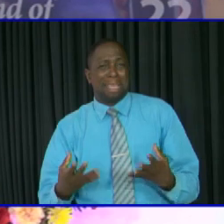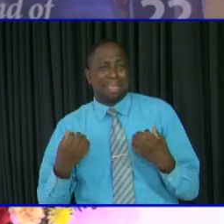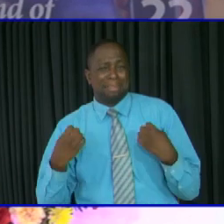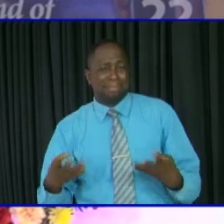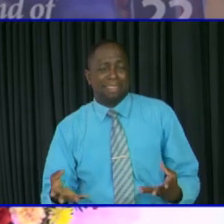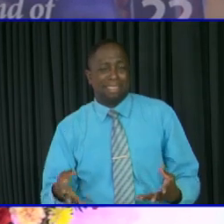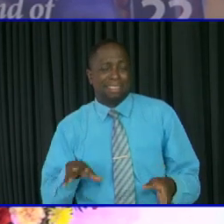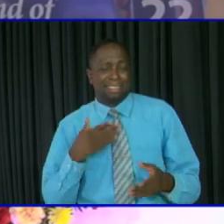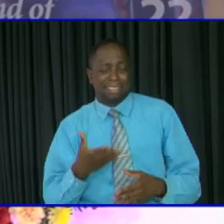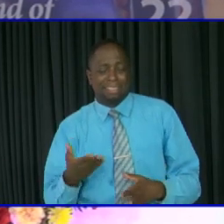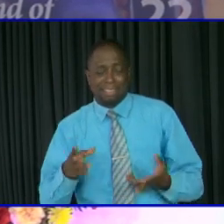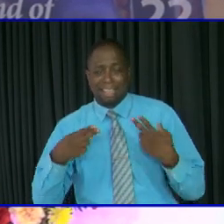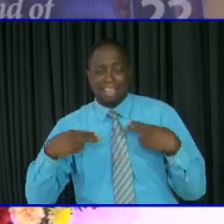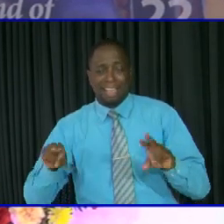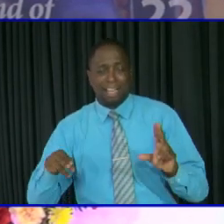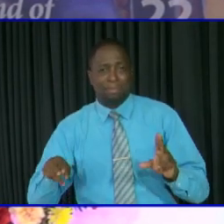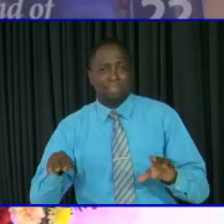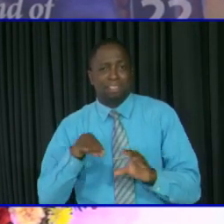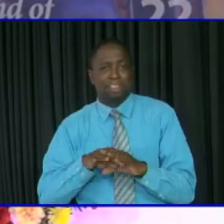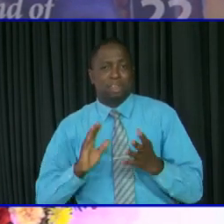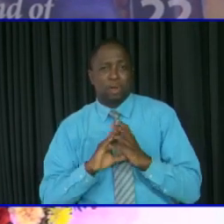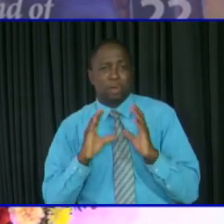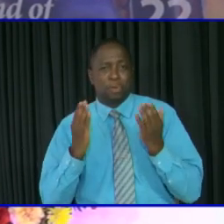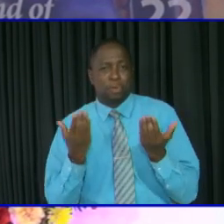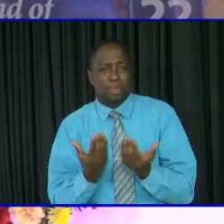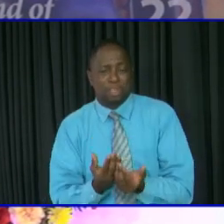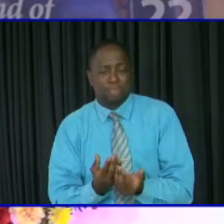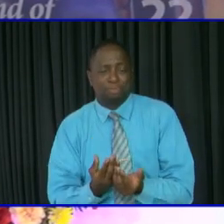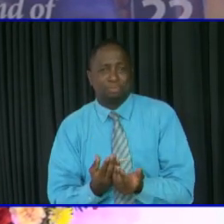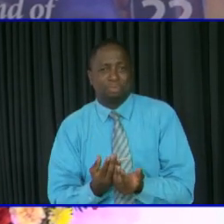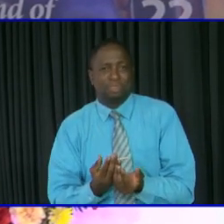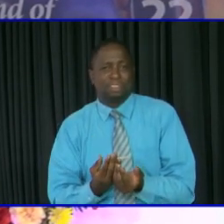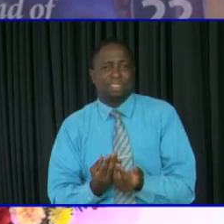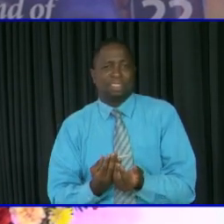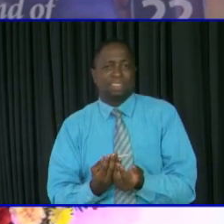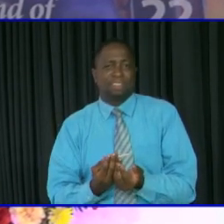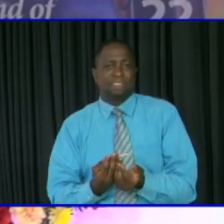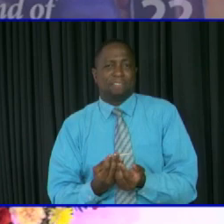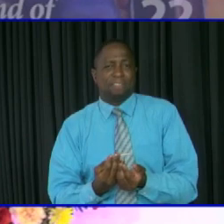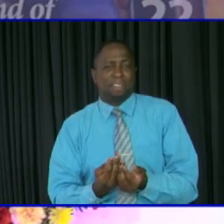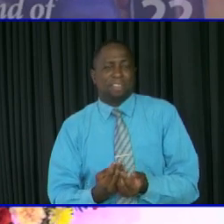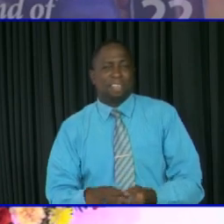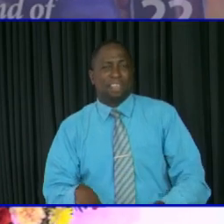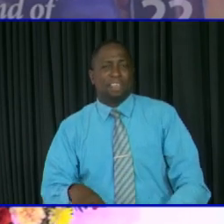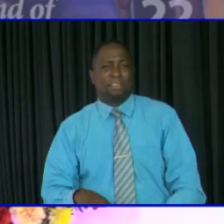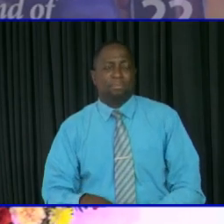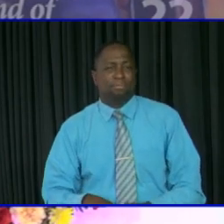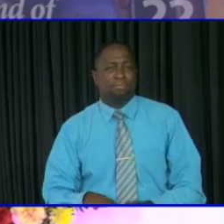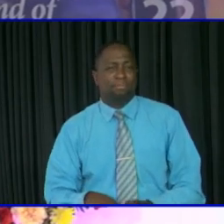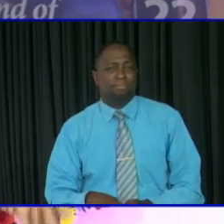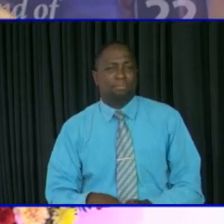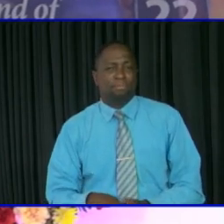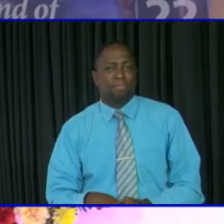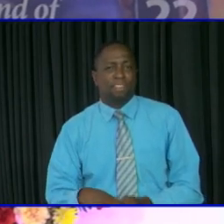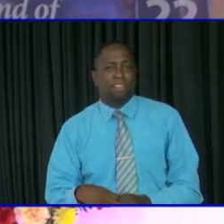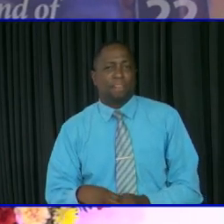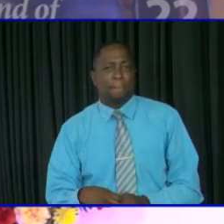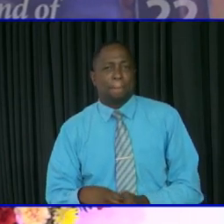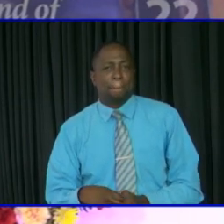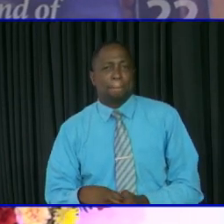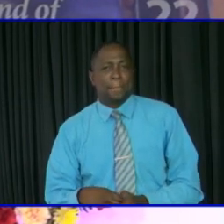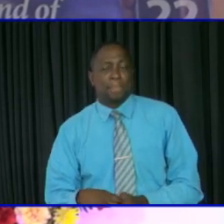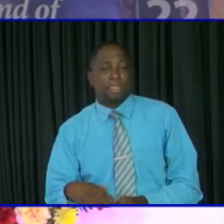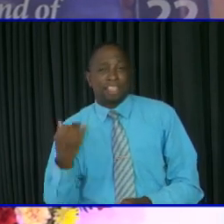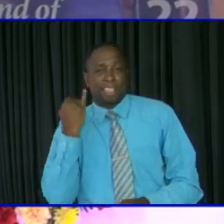and wrong, if it is especially that you were born not too long ago, before the